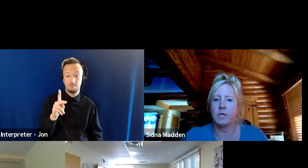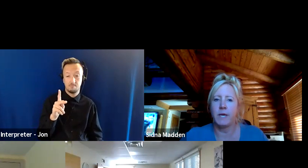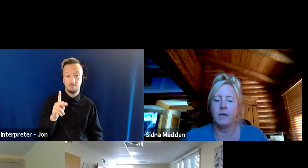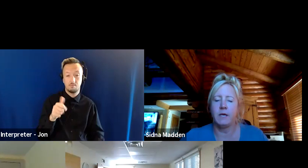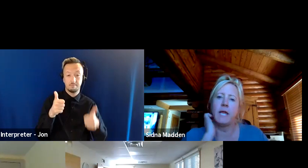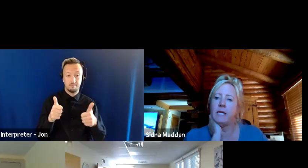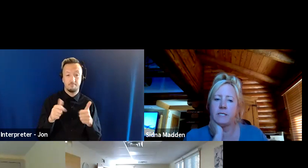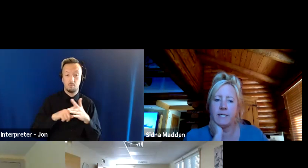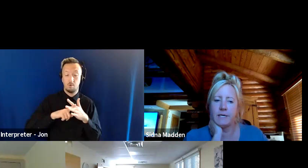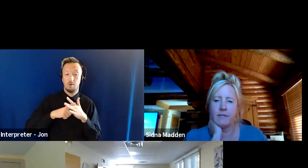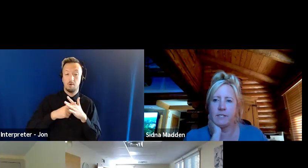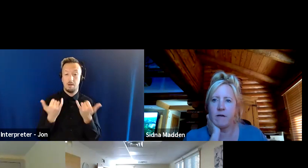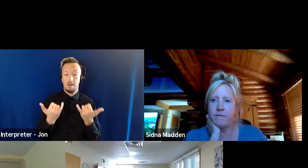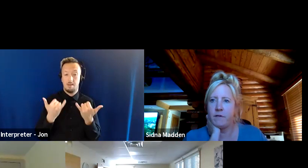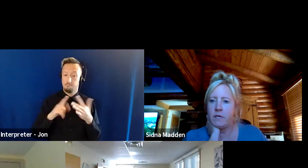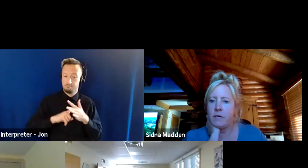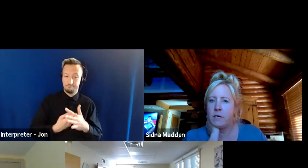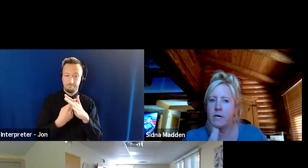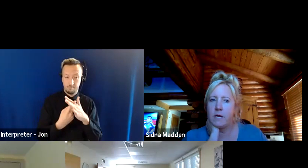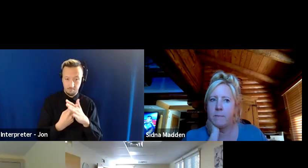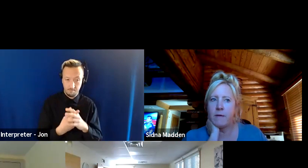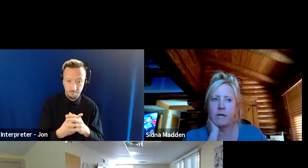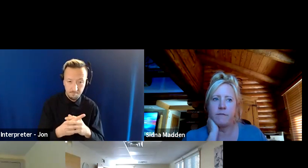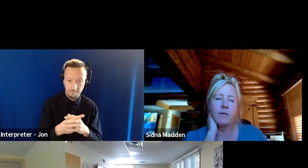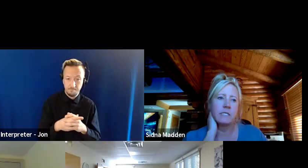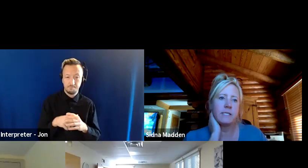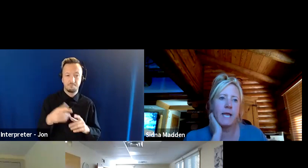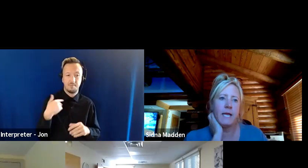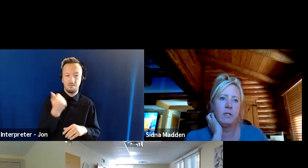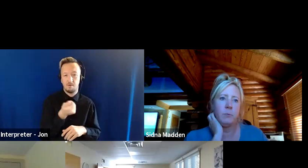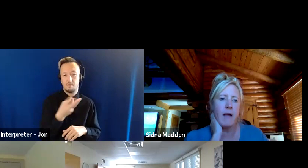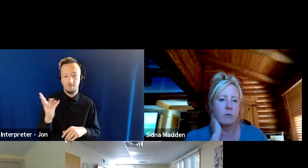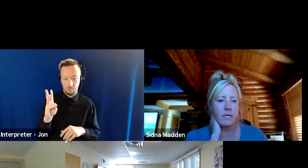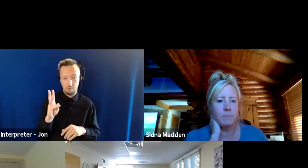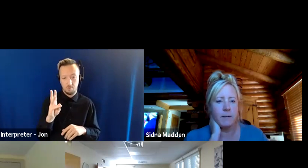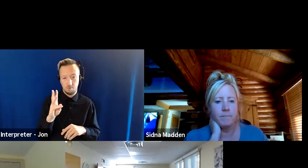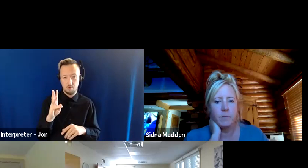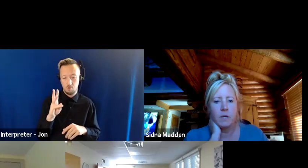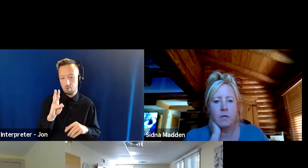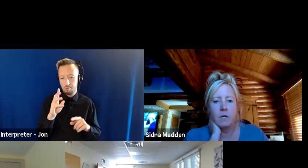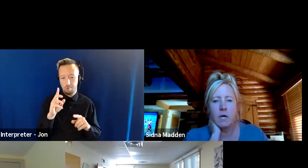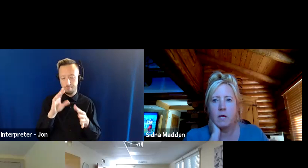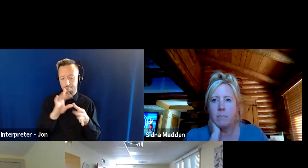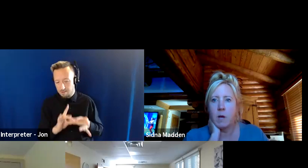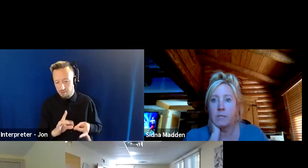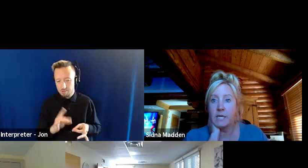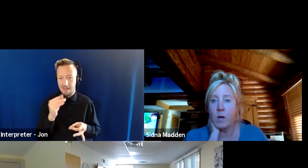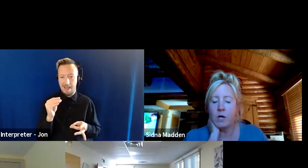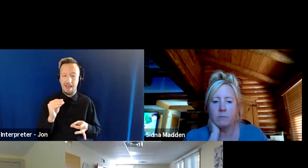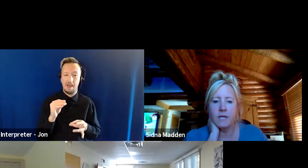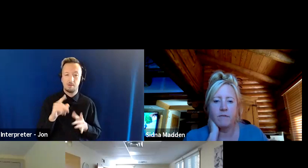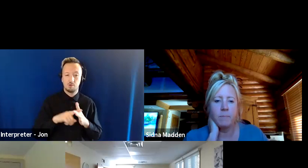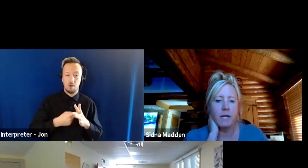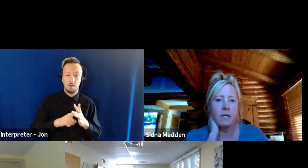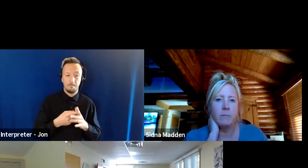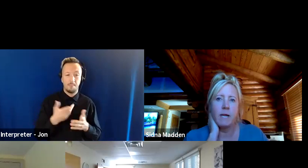go ahead and kick this off. I've got a few things to say and a little bit of housekeeping. I want to say